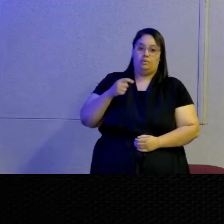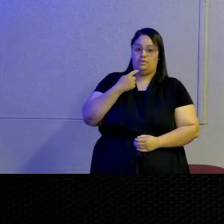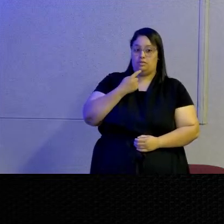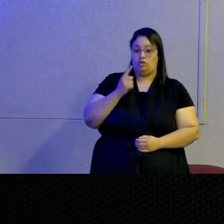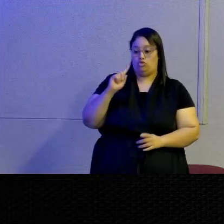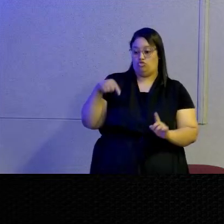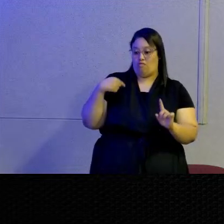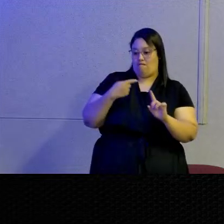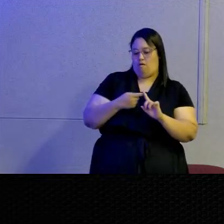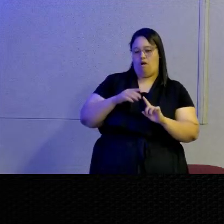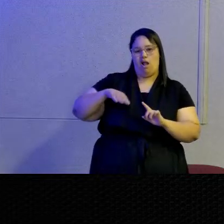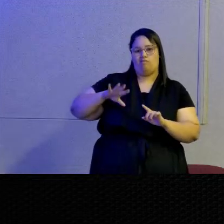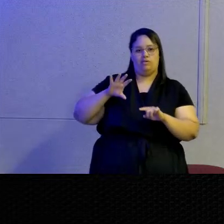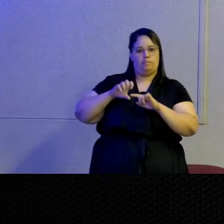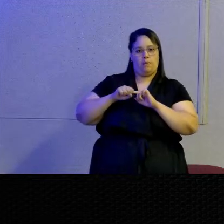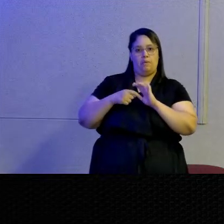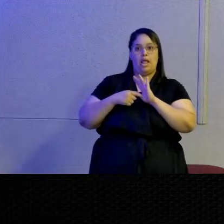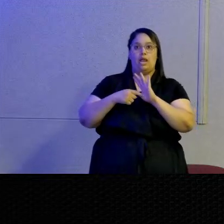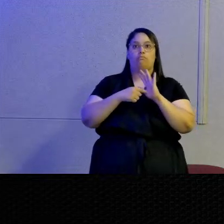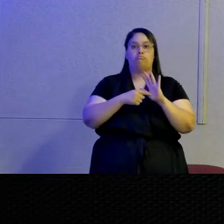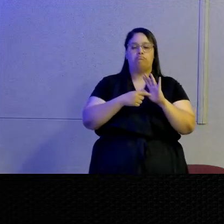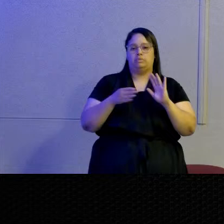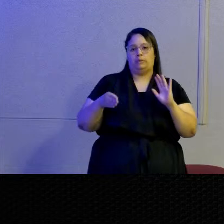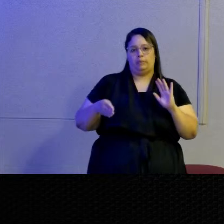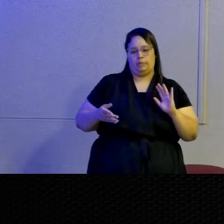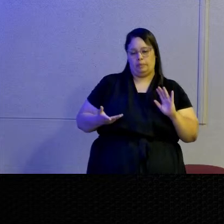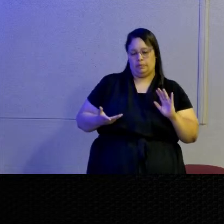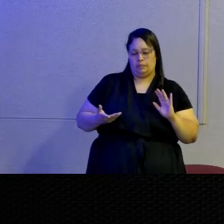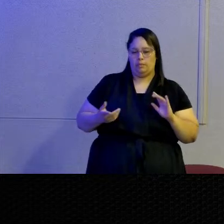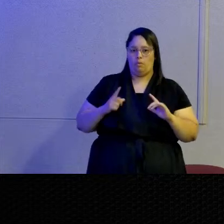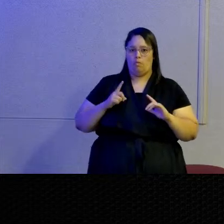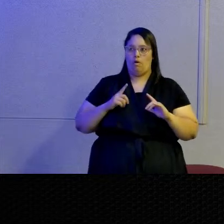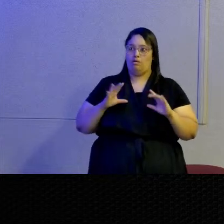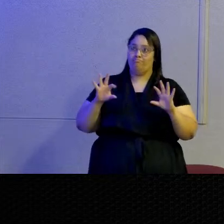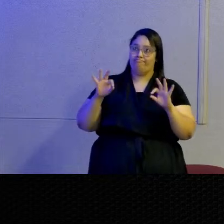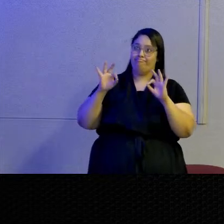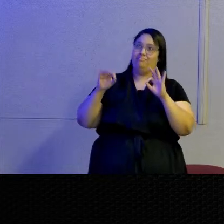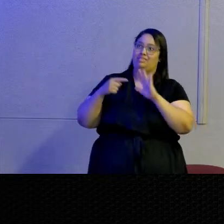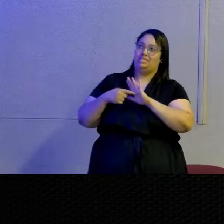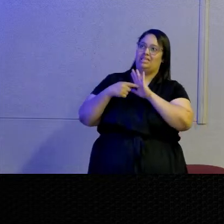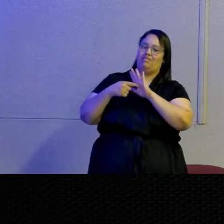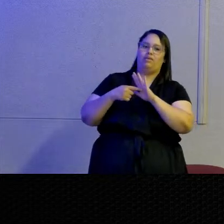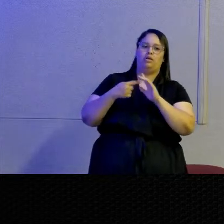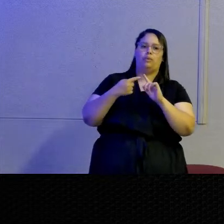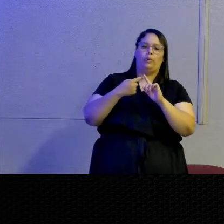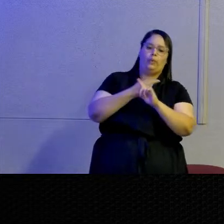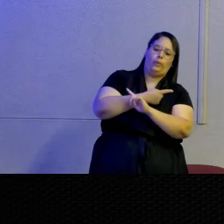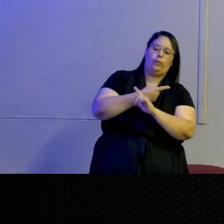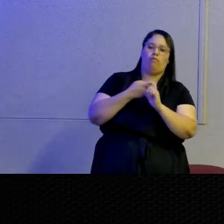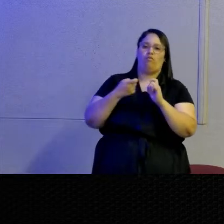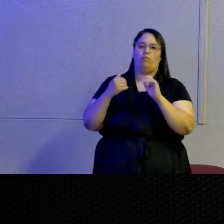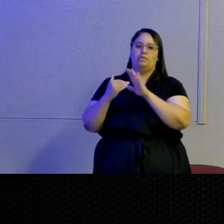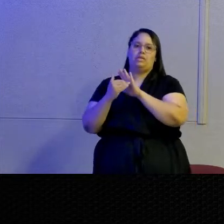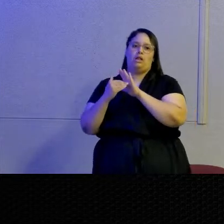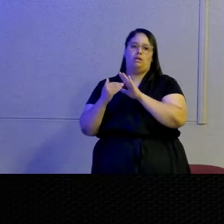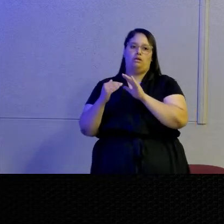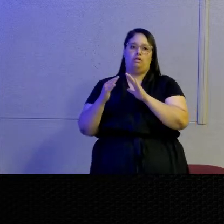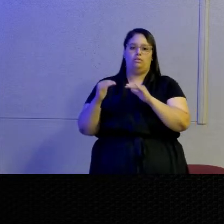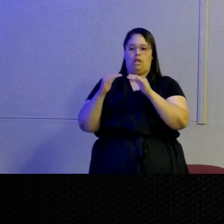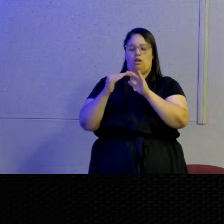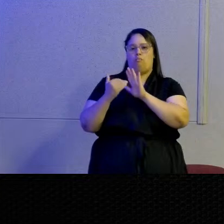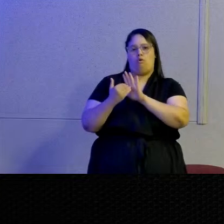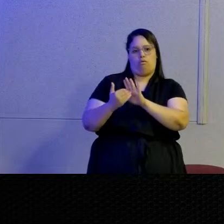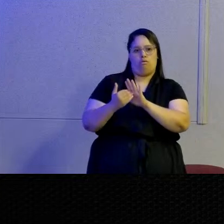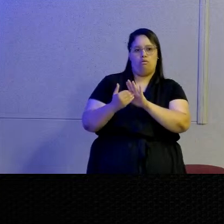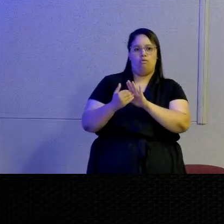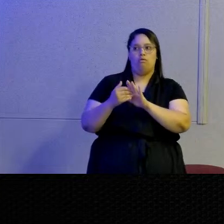so far we haven't found any indications. There's no significant deviation from the standard model. And